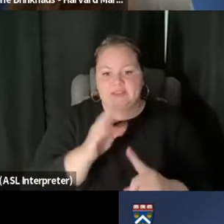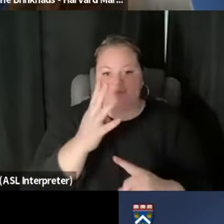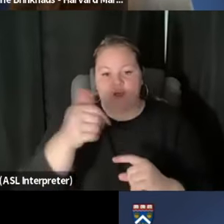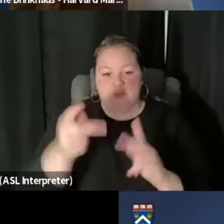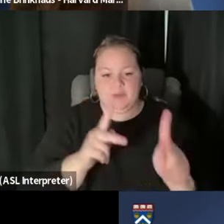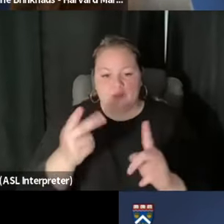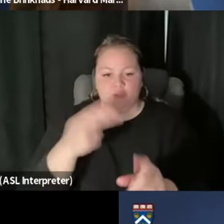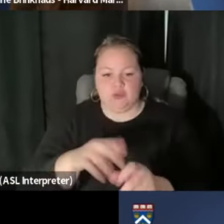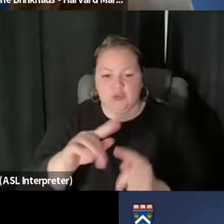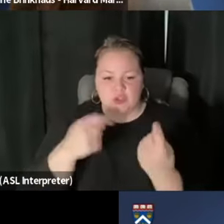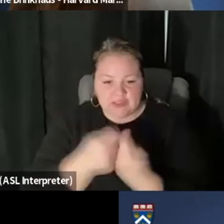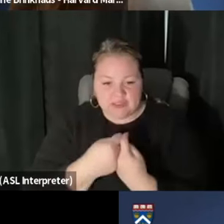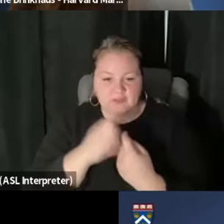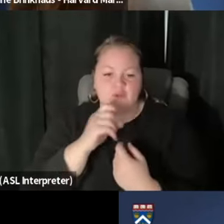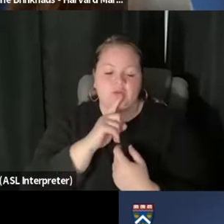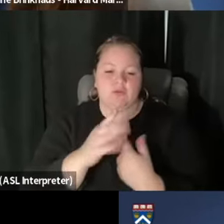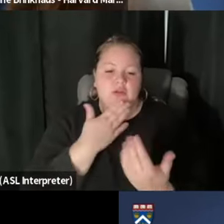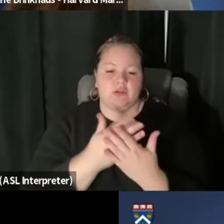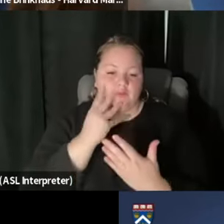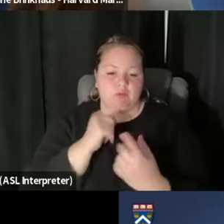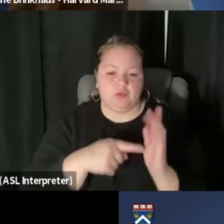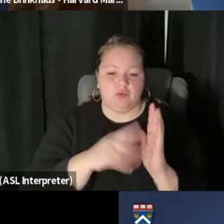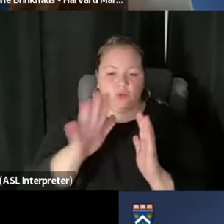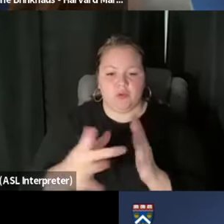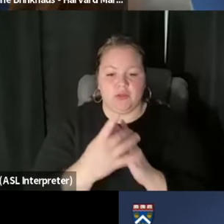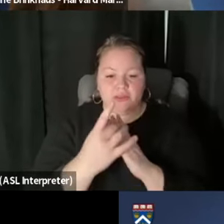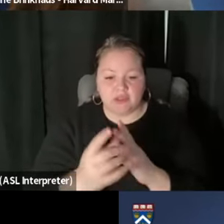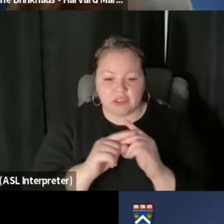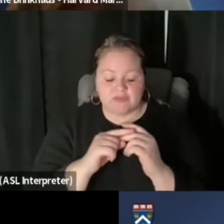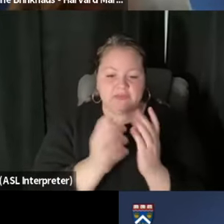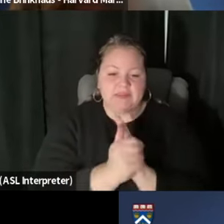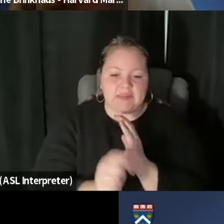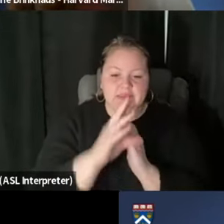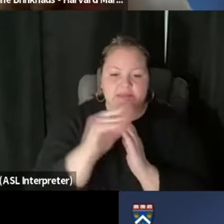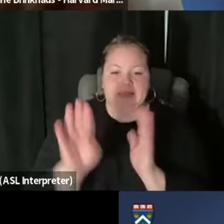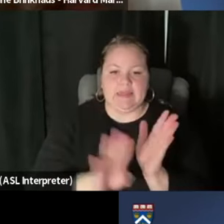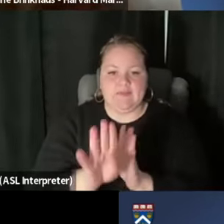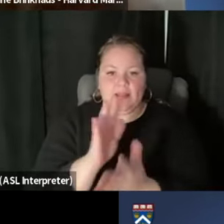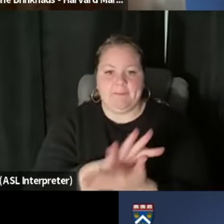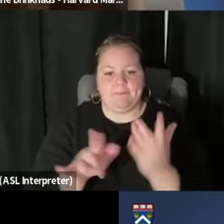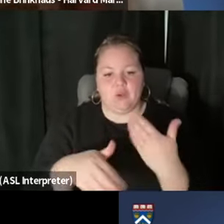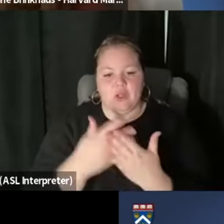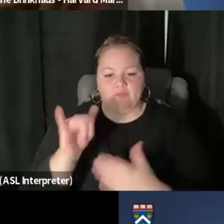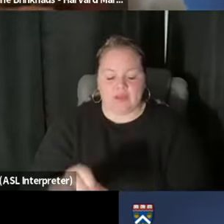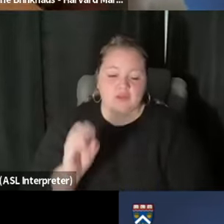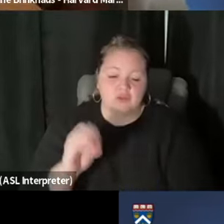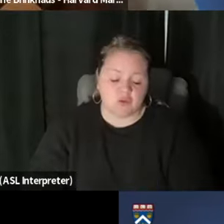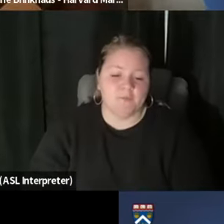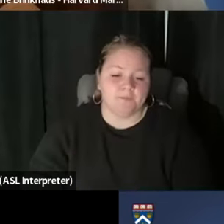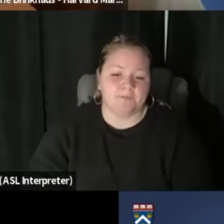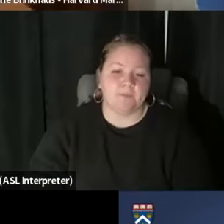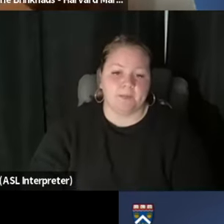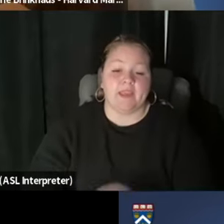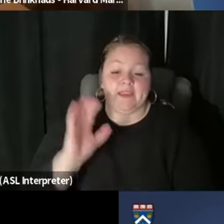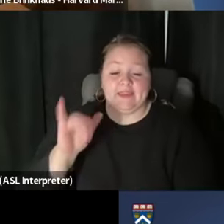for you to show your leadership skills and develop that as well. So that's why I would say the capstone is the reason I'm